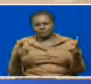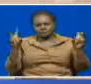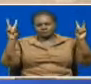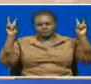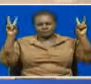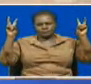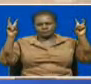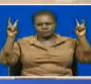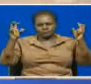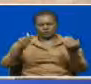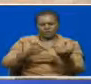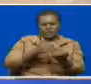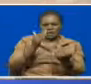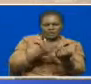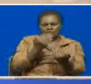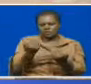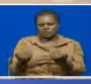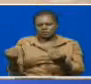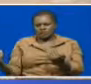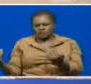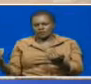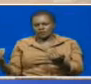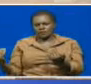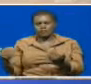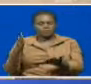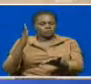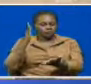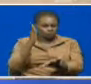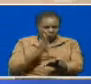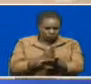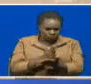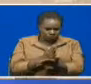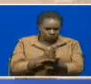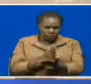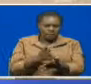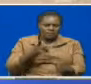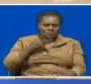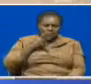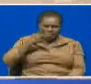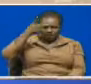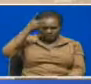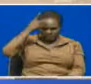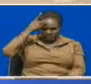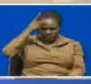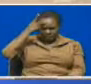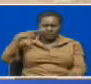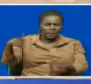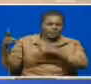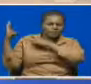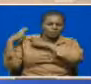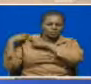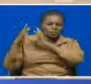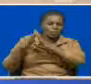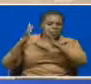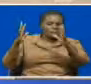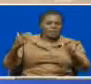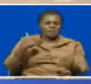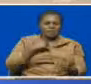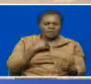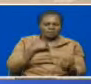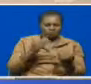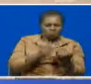issue of parenting. It is true that the parent has a very critical role to